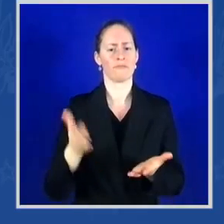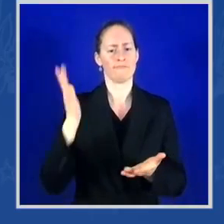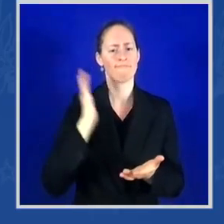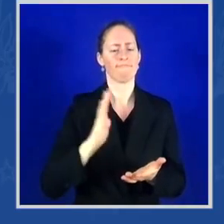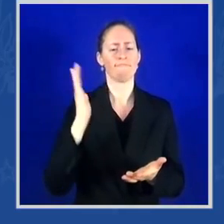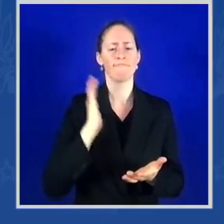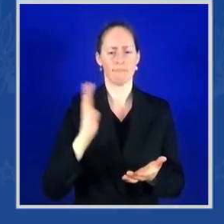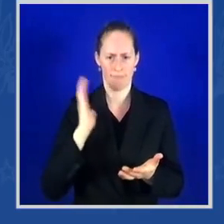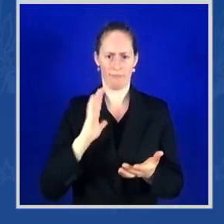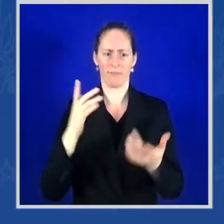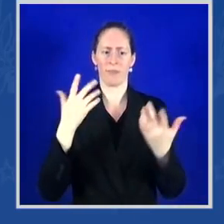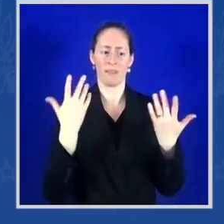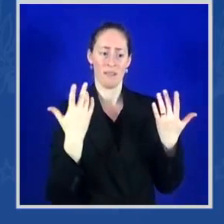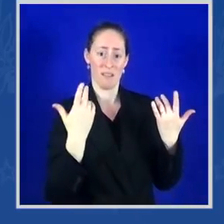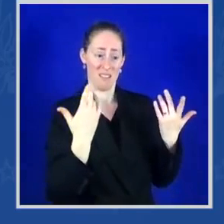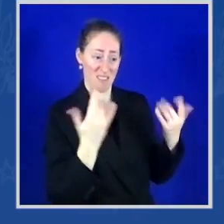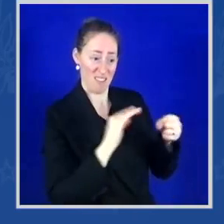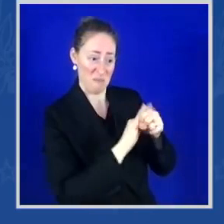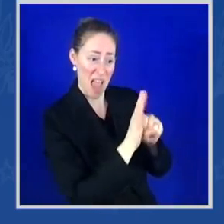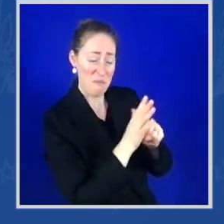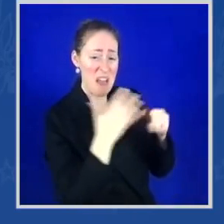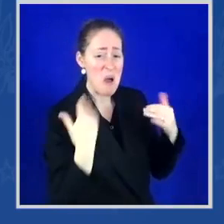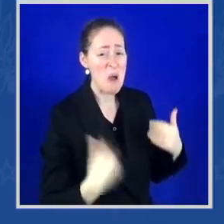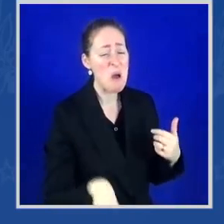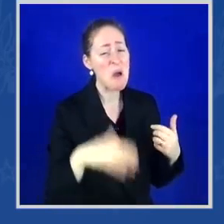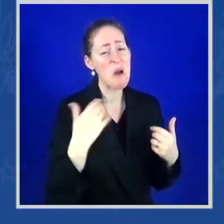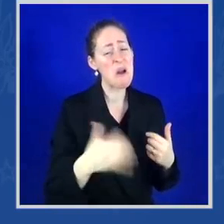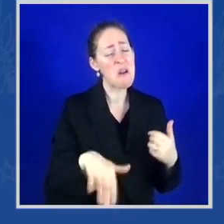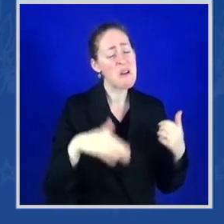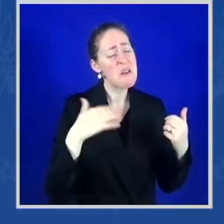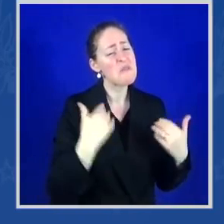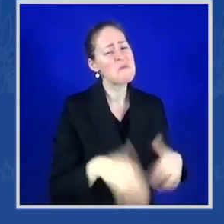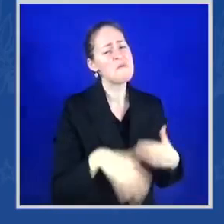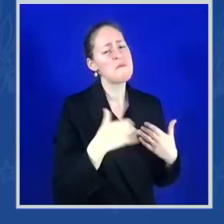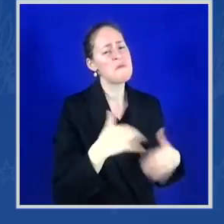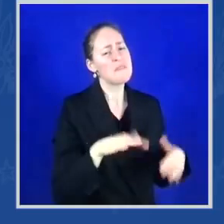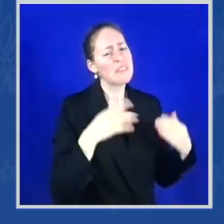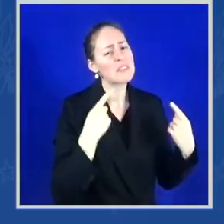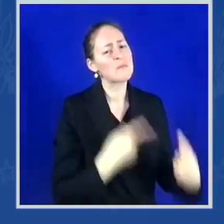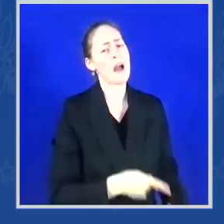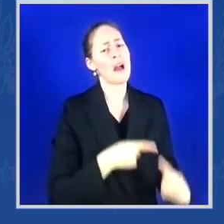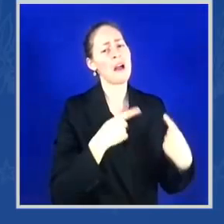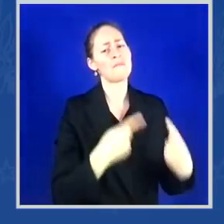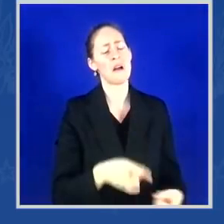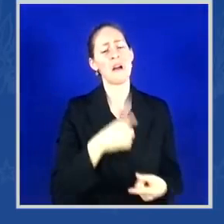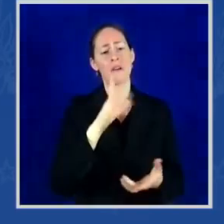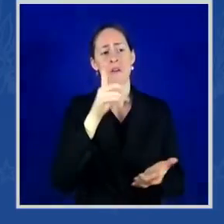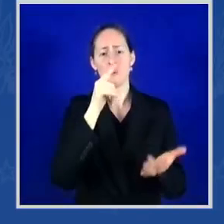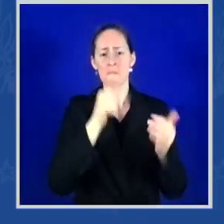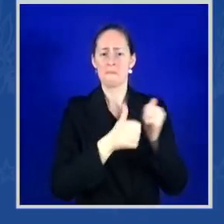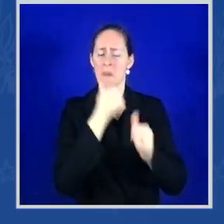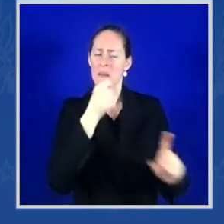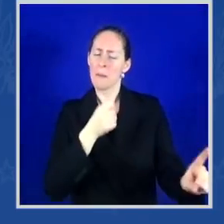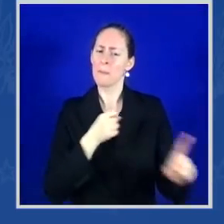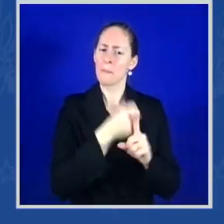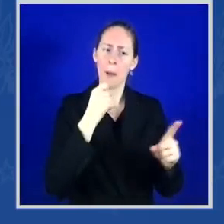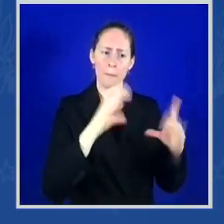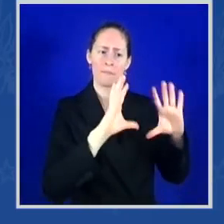with one of the most vulnerable populations to COVID-19, our staff down there